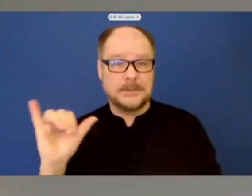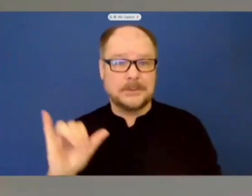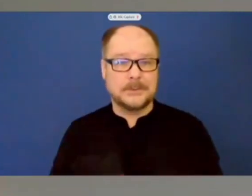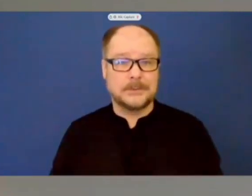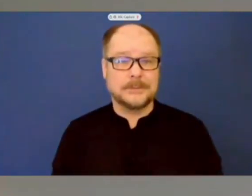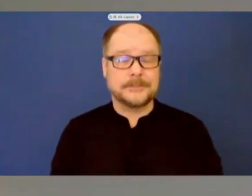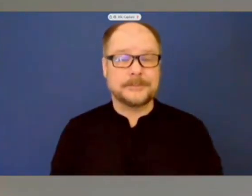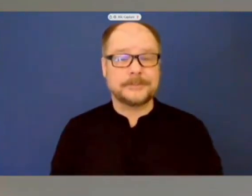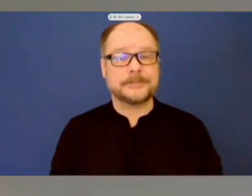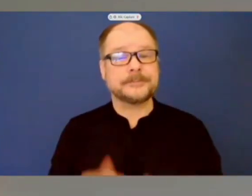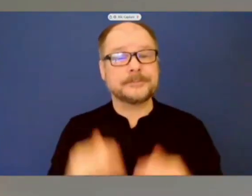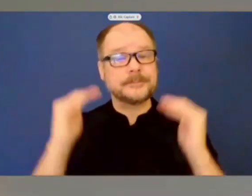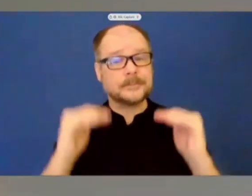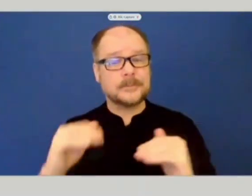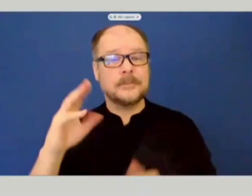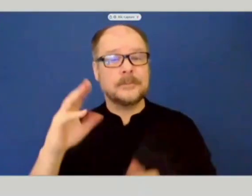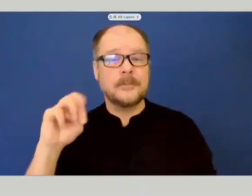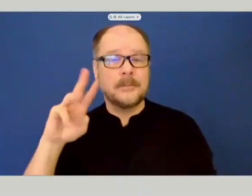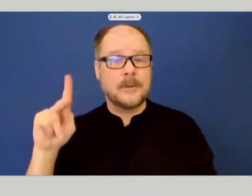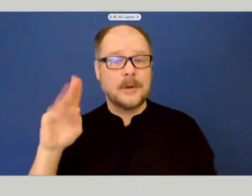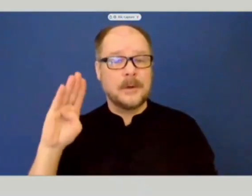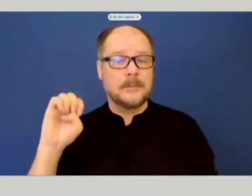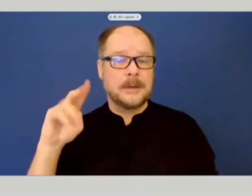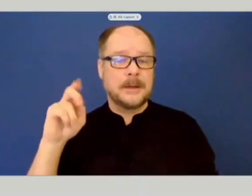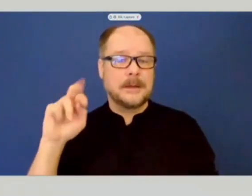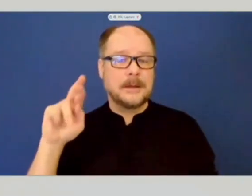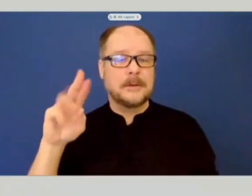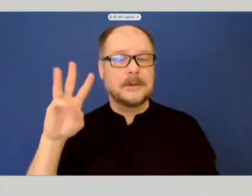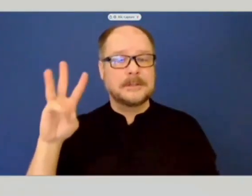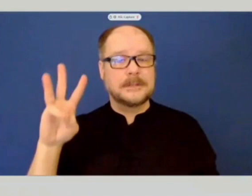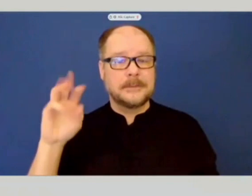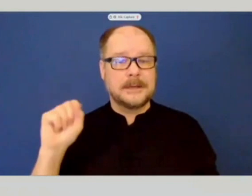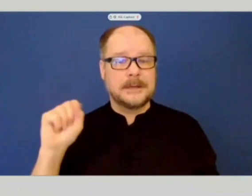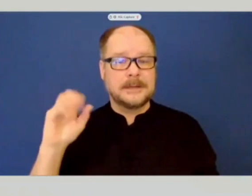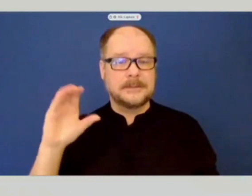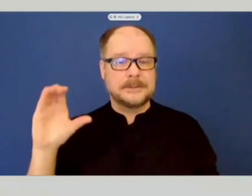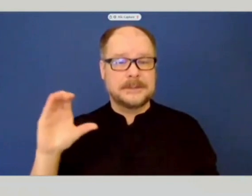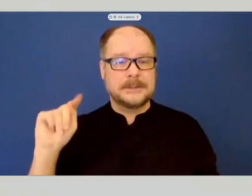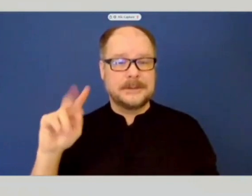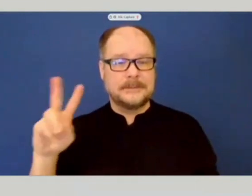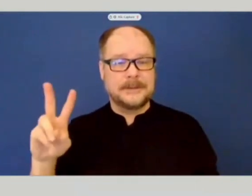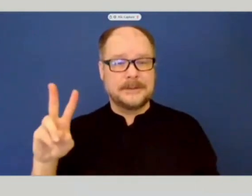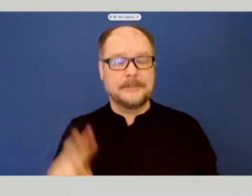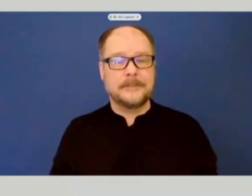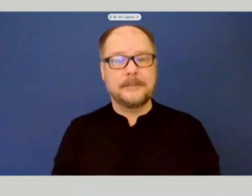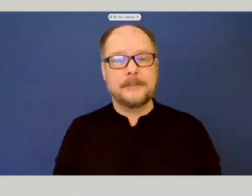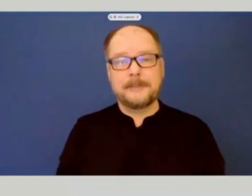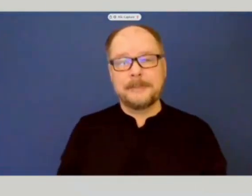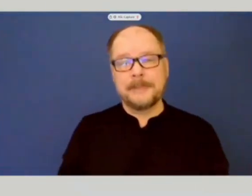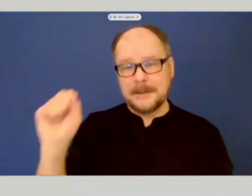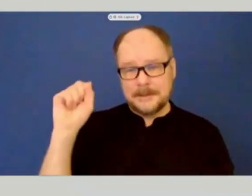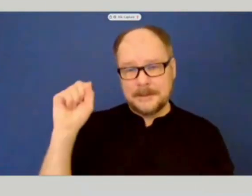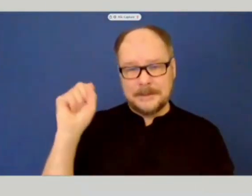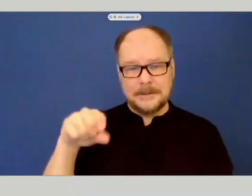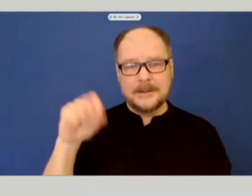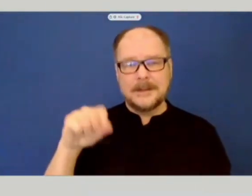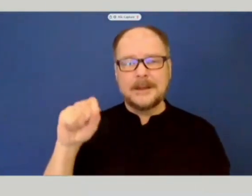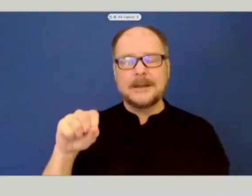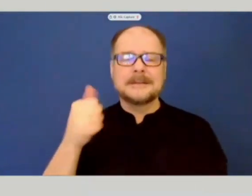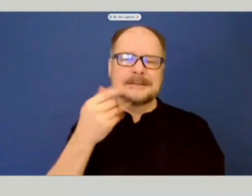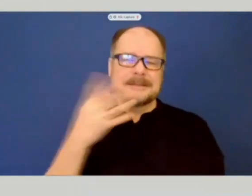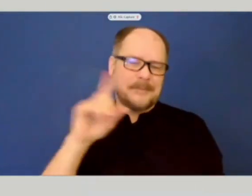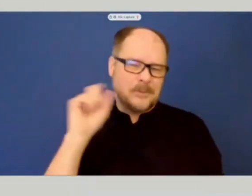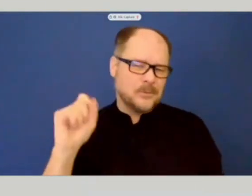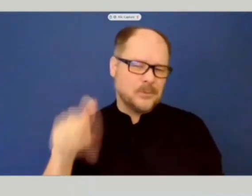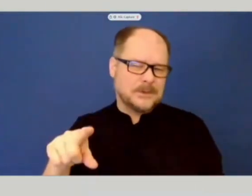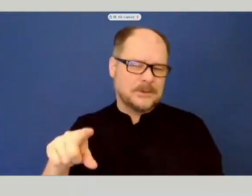Next question is Mark Becker, WSOC TV. Yeah, a couple of questions in different directions. First, I guess for